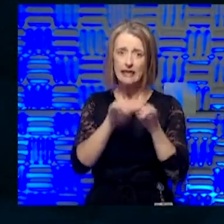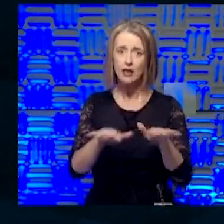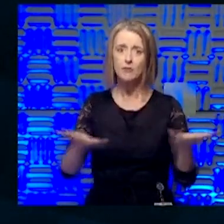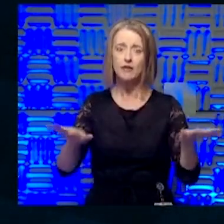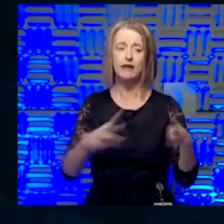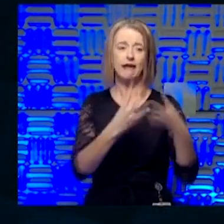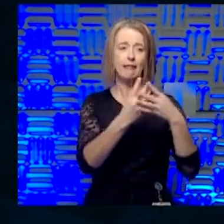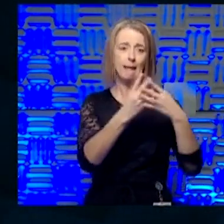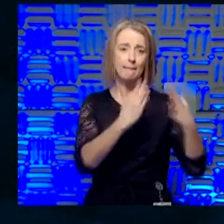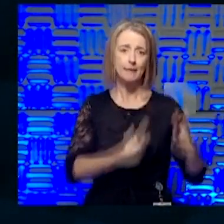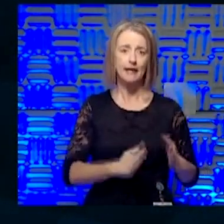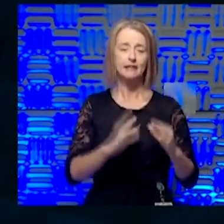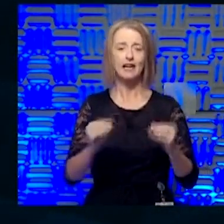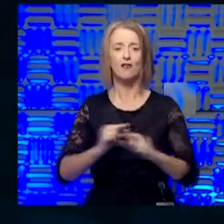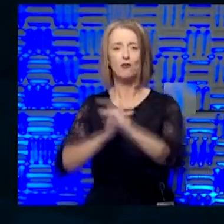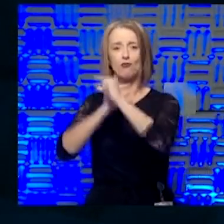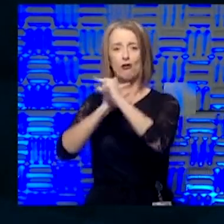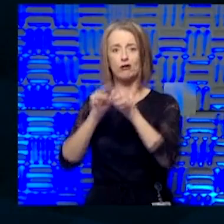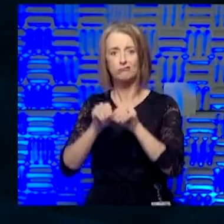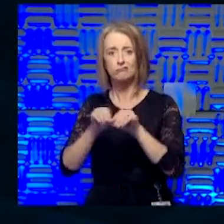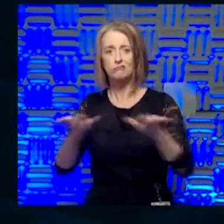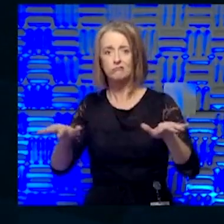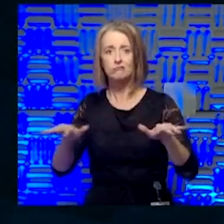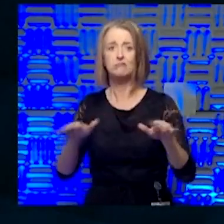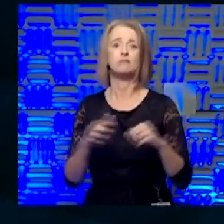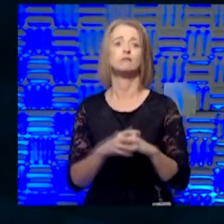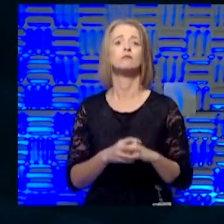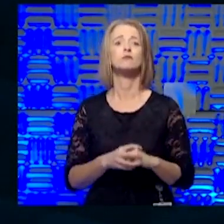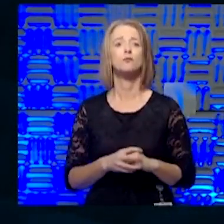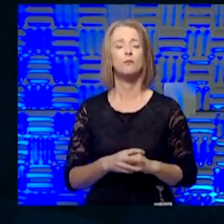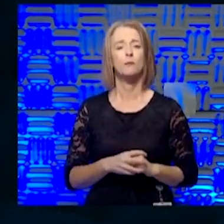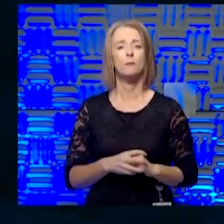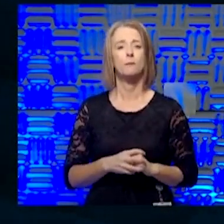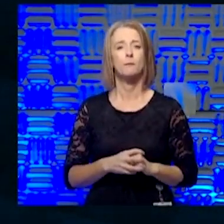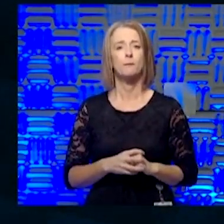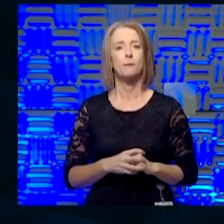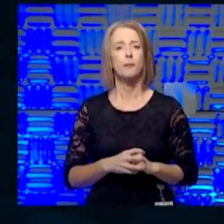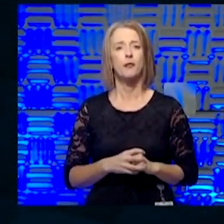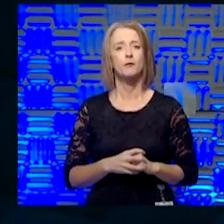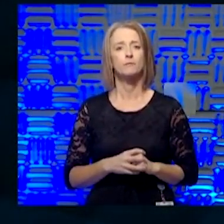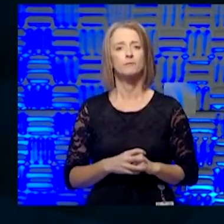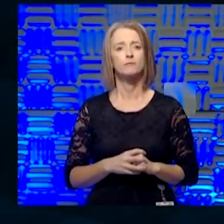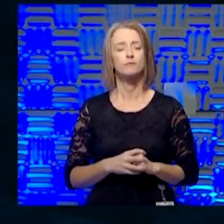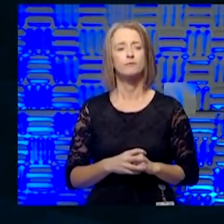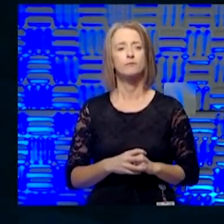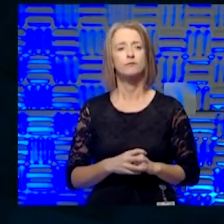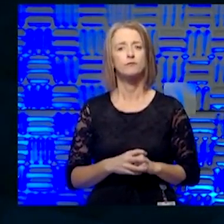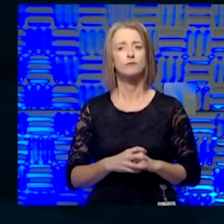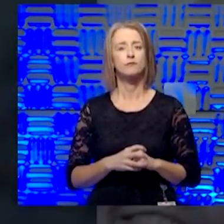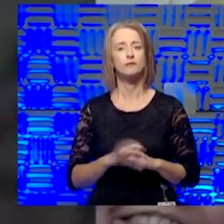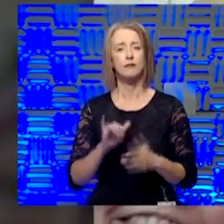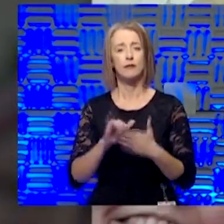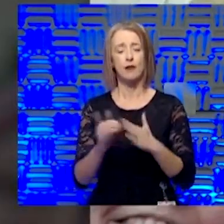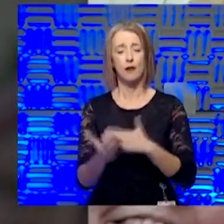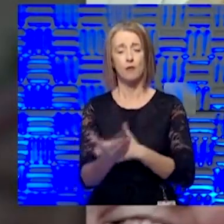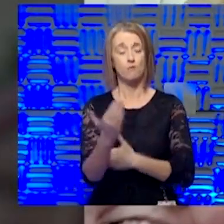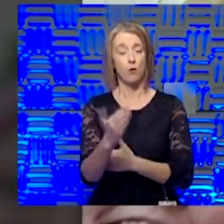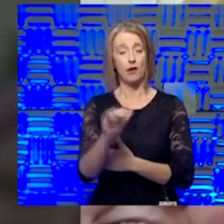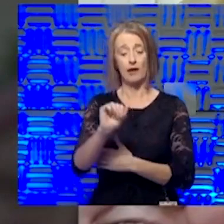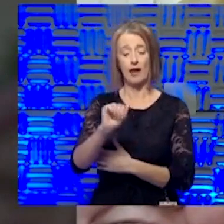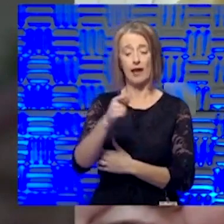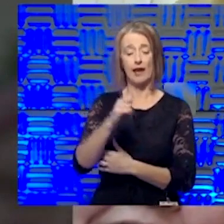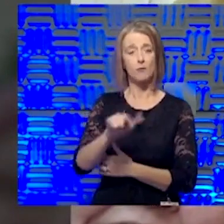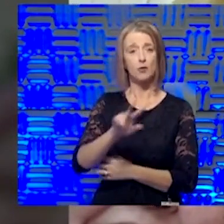inmates and the guards. And the morning of April